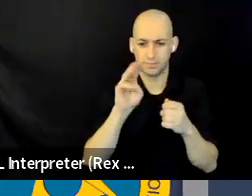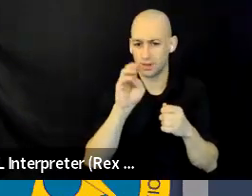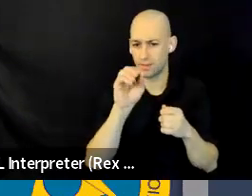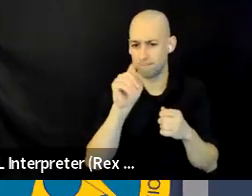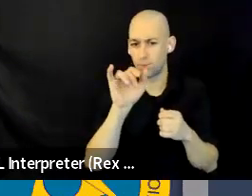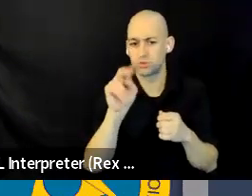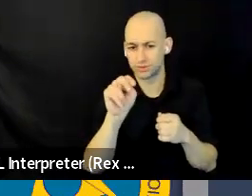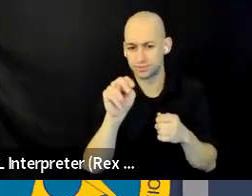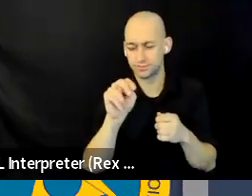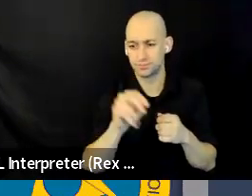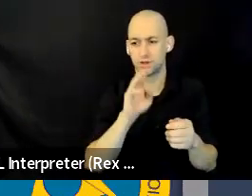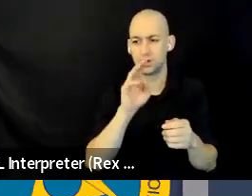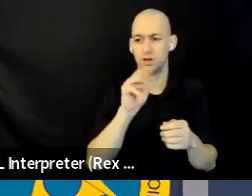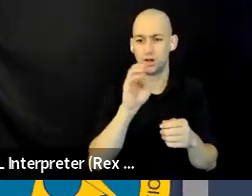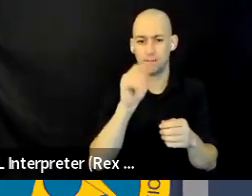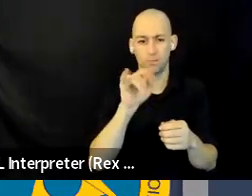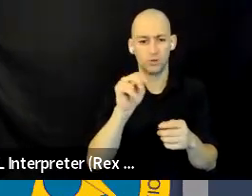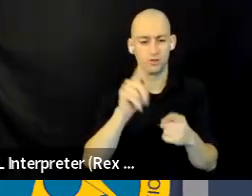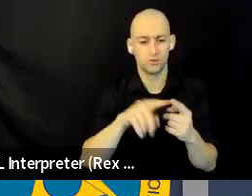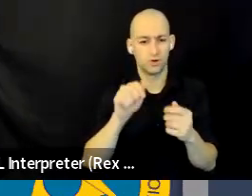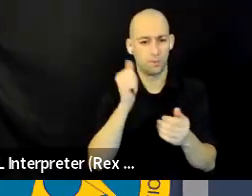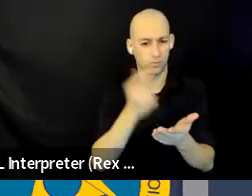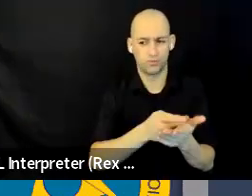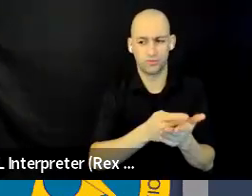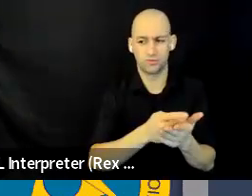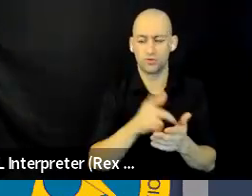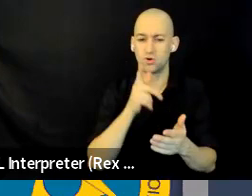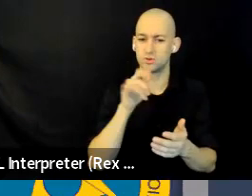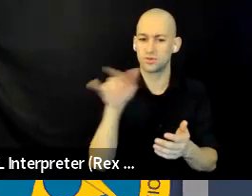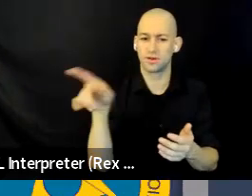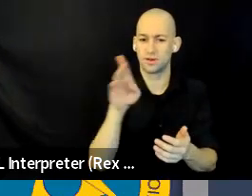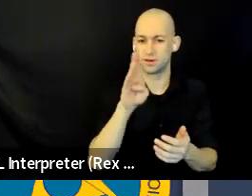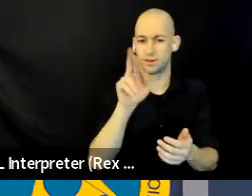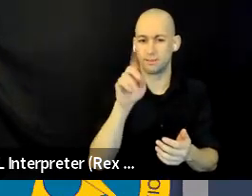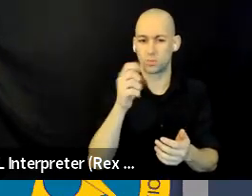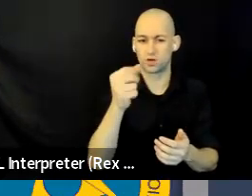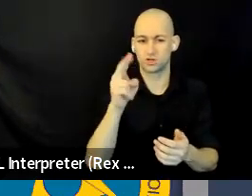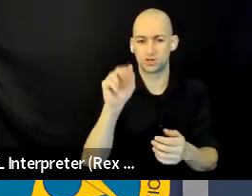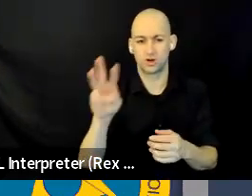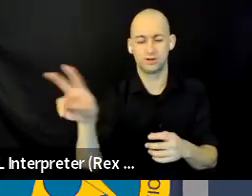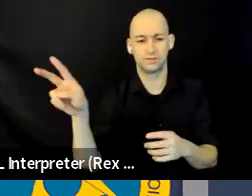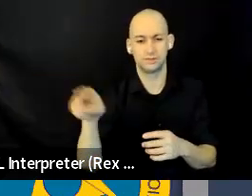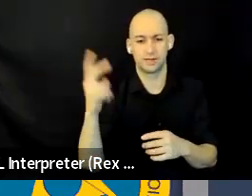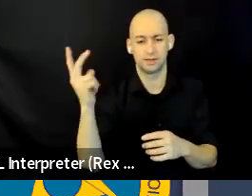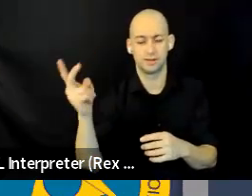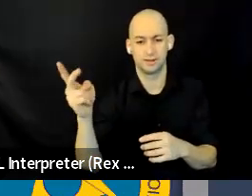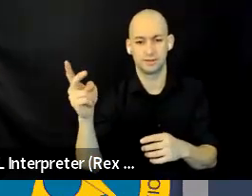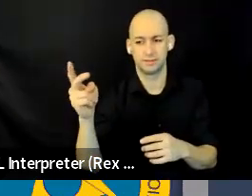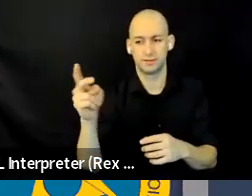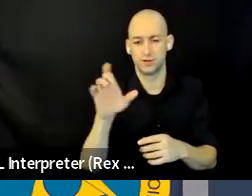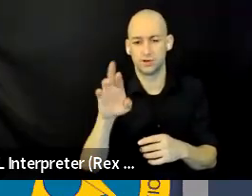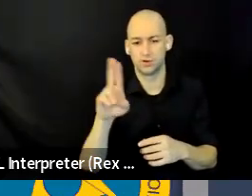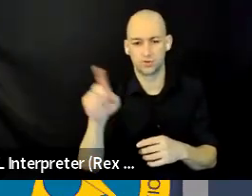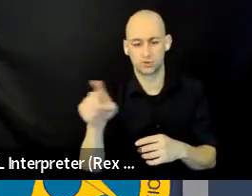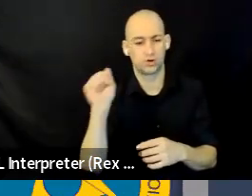Motion to approve. Who was that? I didn't hear. Bradshaw? Okay, second? Second. Cruz, all